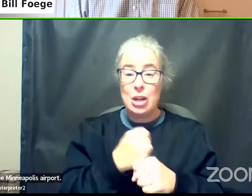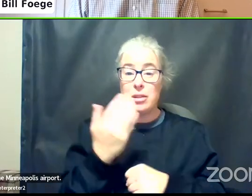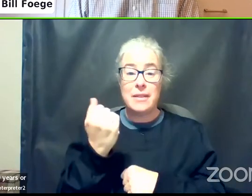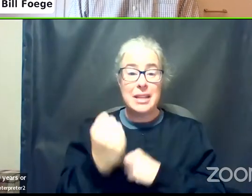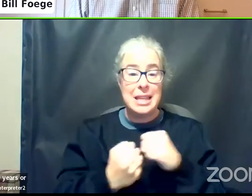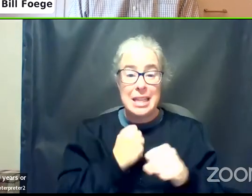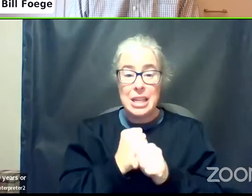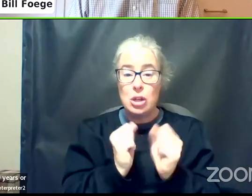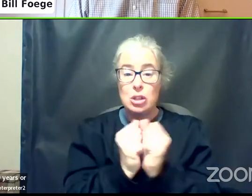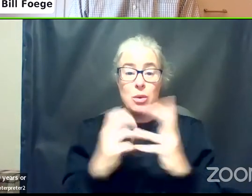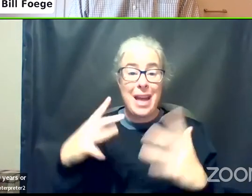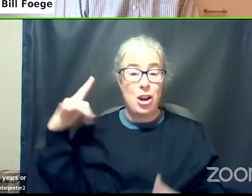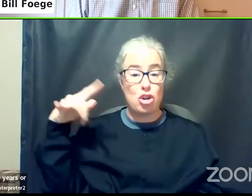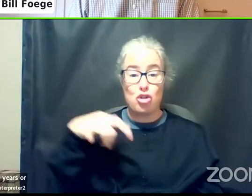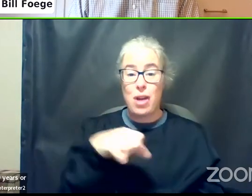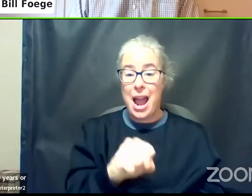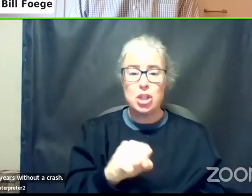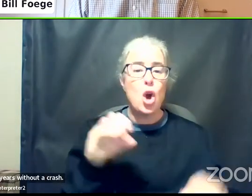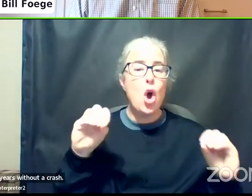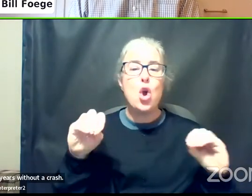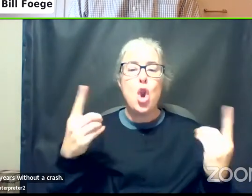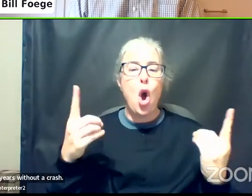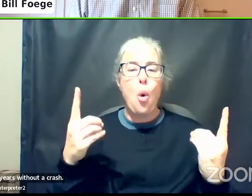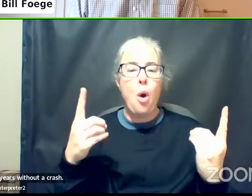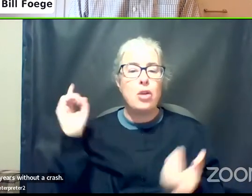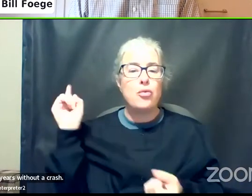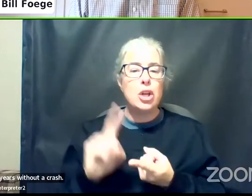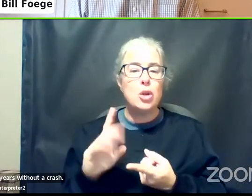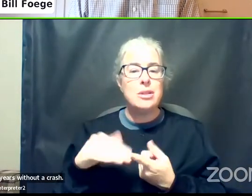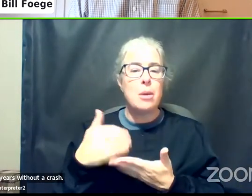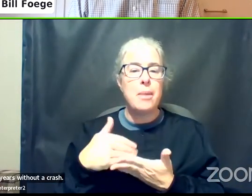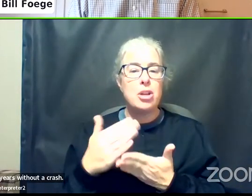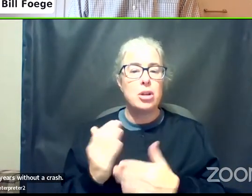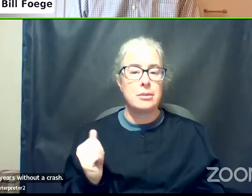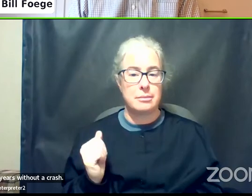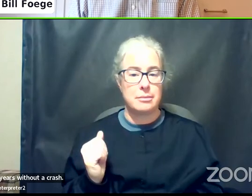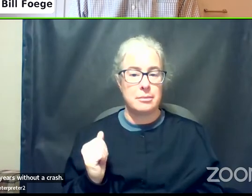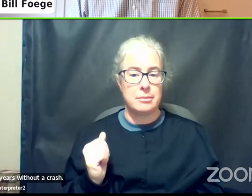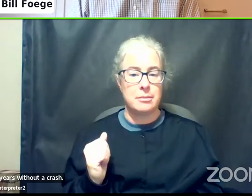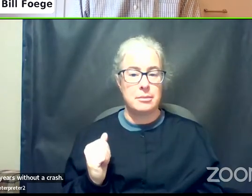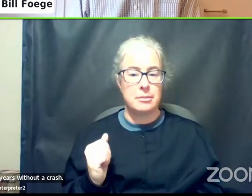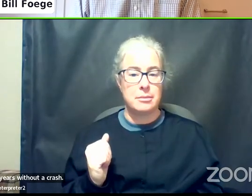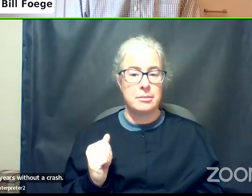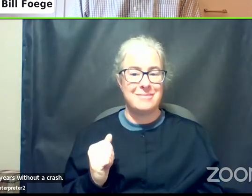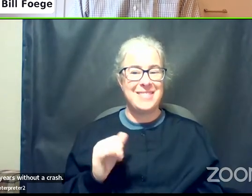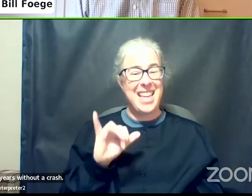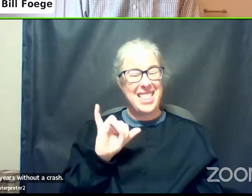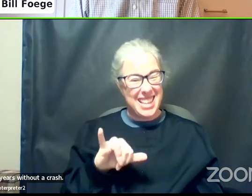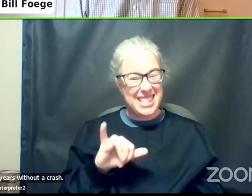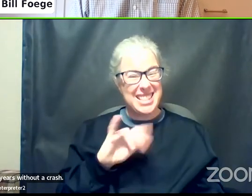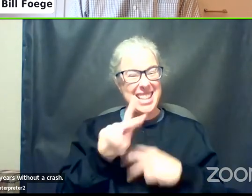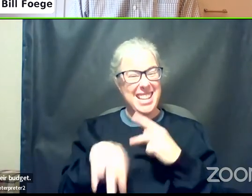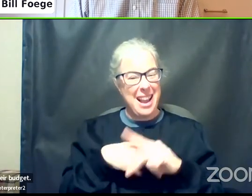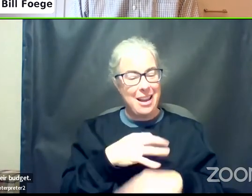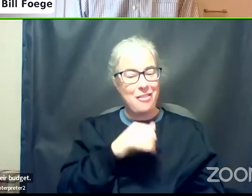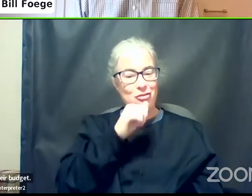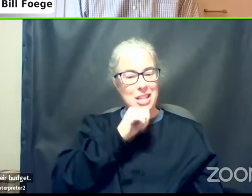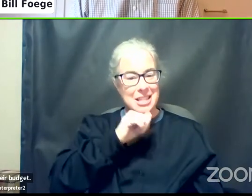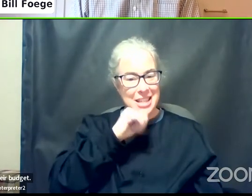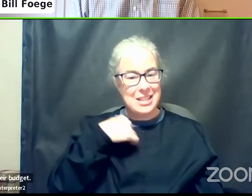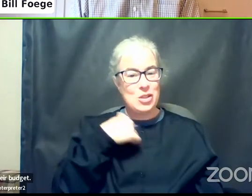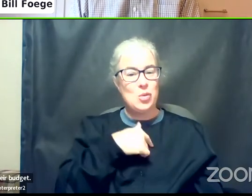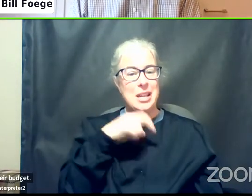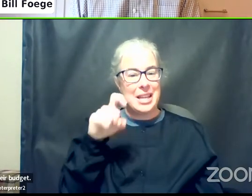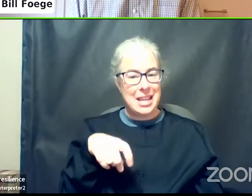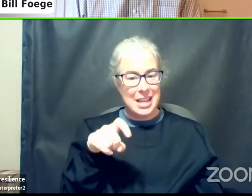years without a crash no one will reduce their budget this is the kind of resilience that we